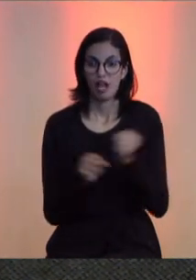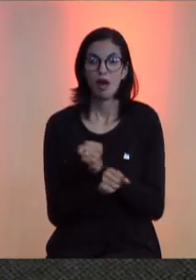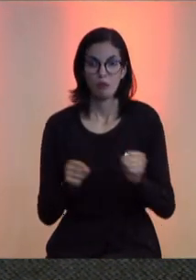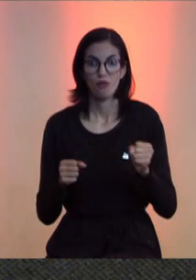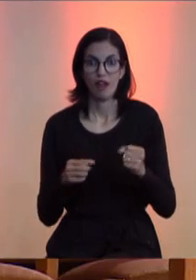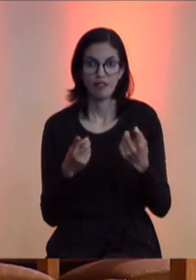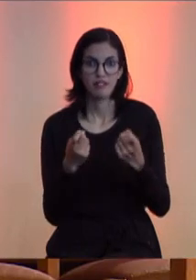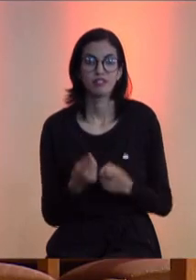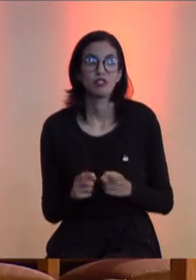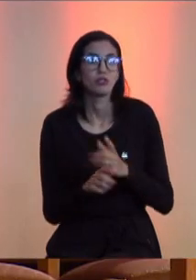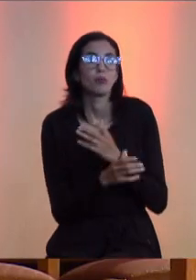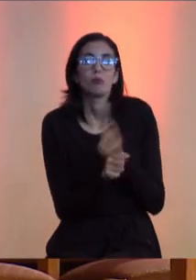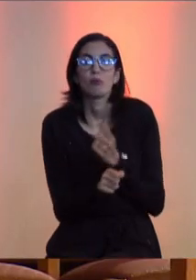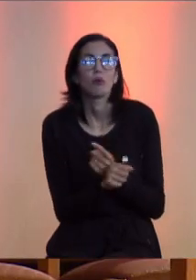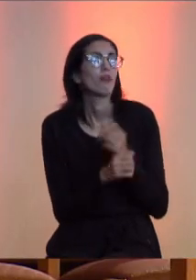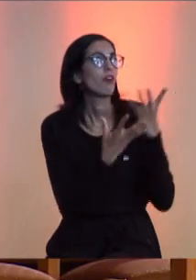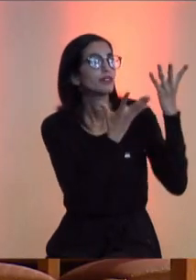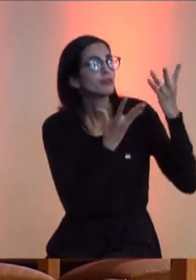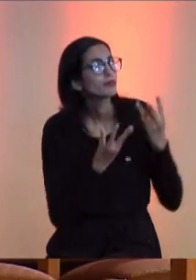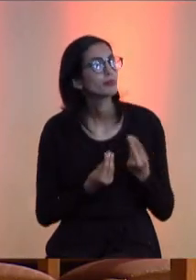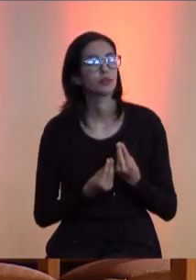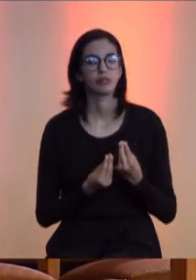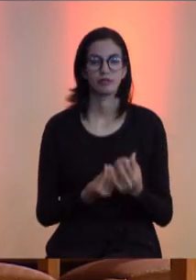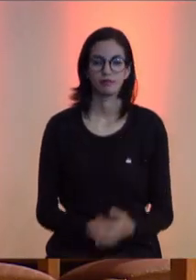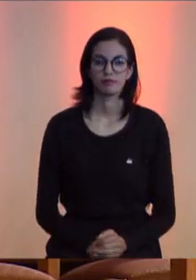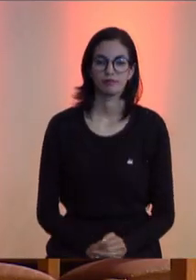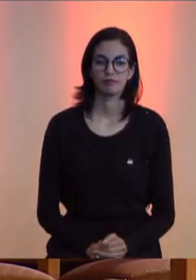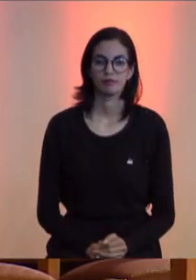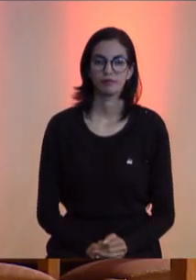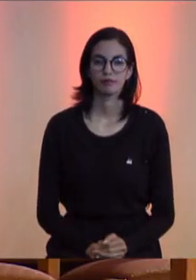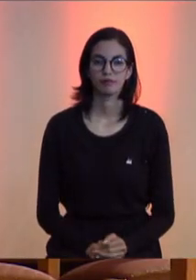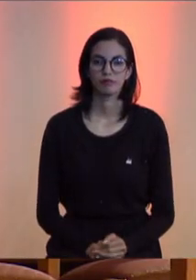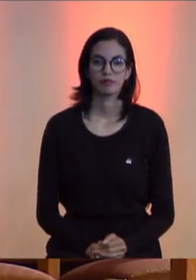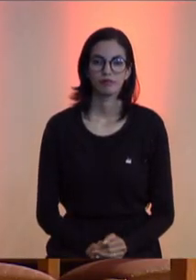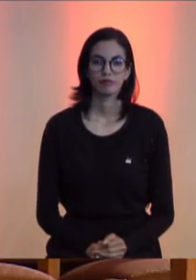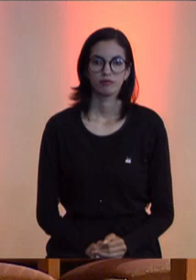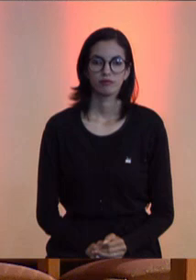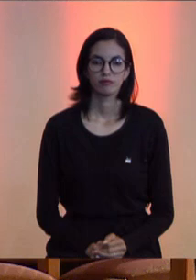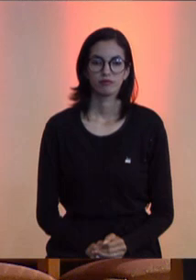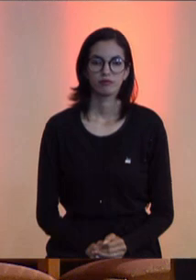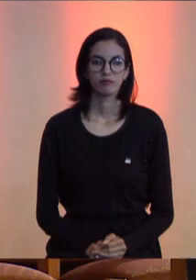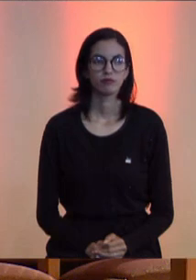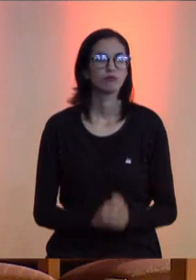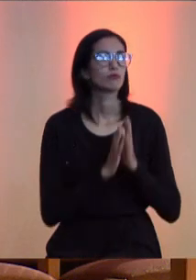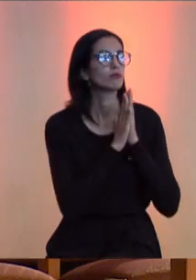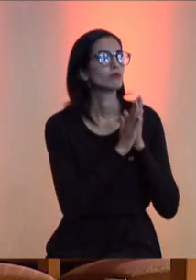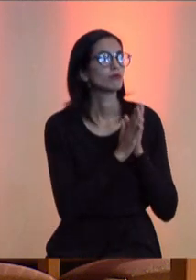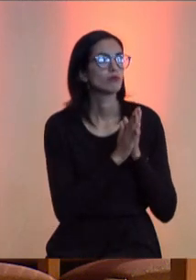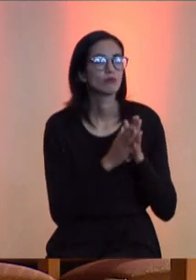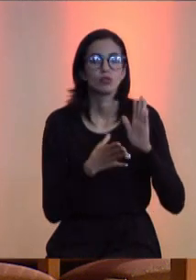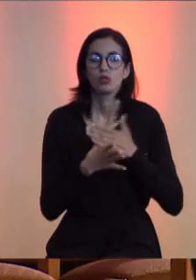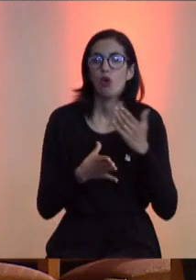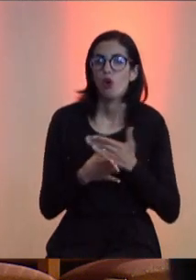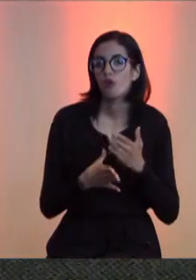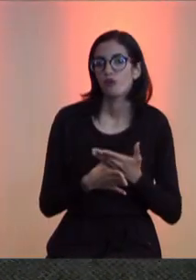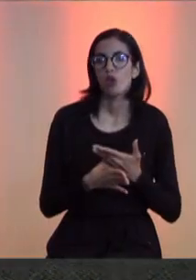I pray to get a boyfriend or a girlfriend or a husband or a wife. Doesn't come. Oro para tener un novio, una